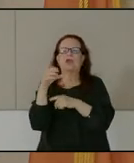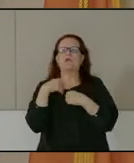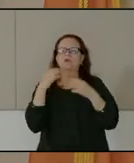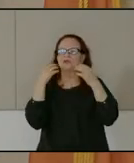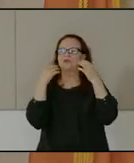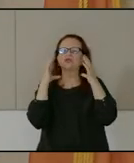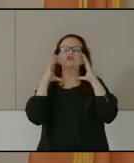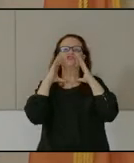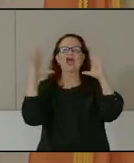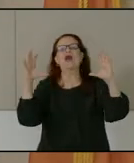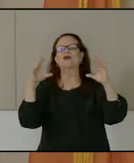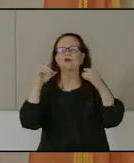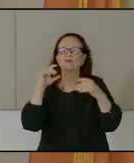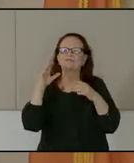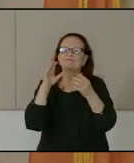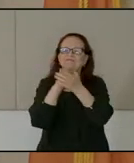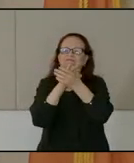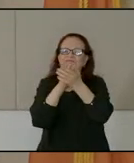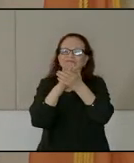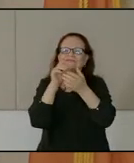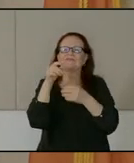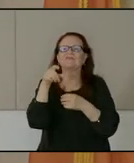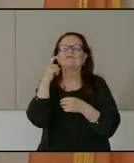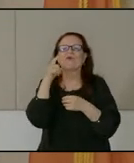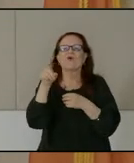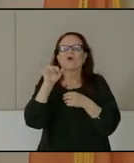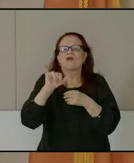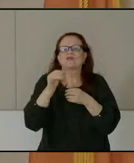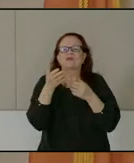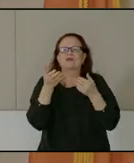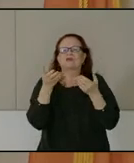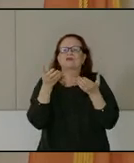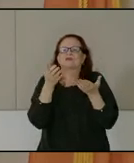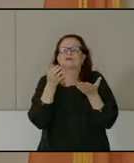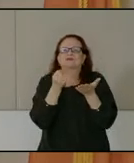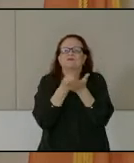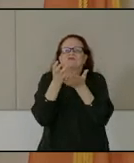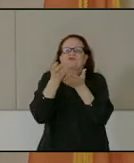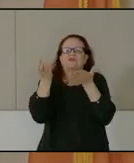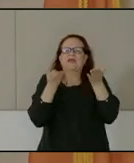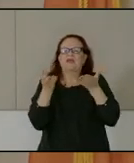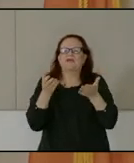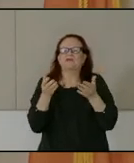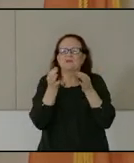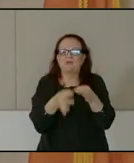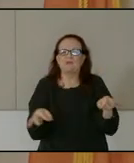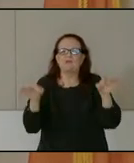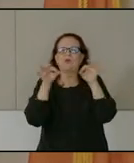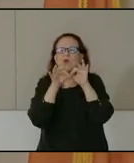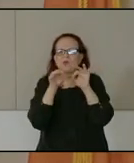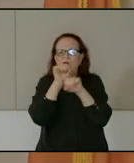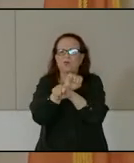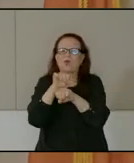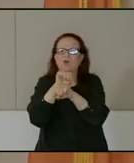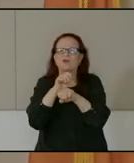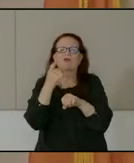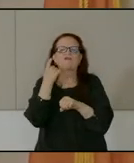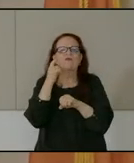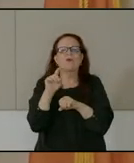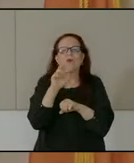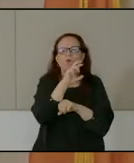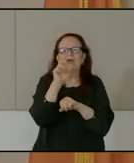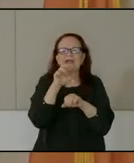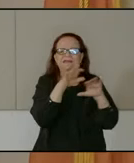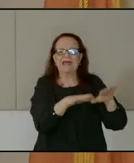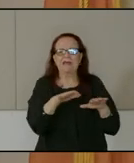out to Antran, who's here from the Social Services Agency. I know how huge a role that they played in the resettlement of Afghans here.